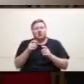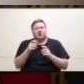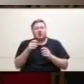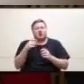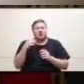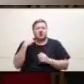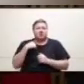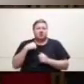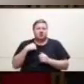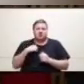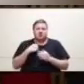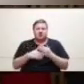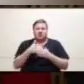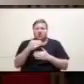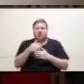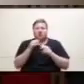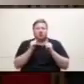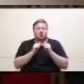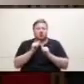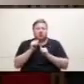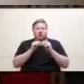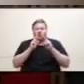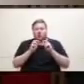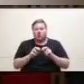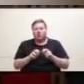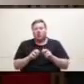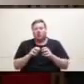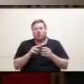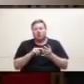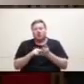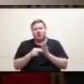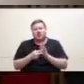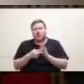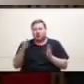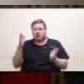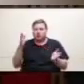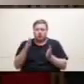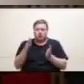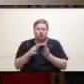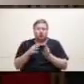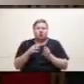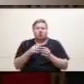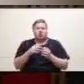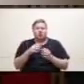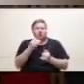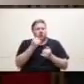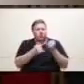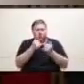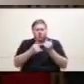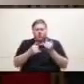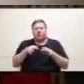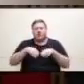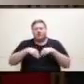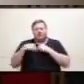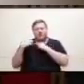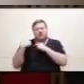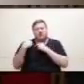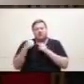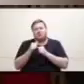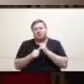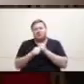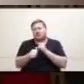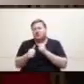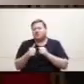post-audit plan in order to reduce material irregularities, to address issues of consequence management, and